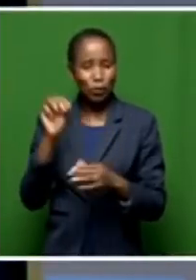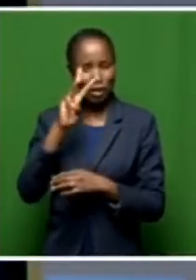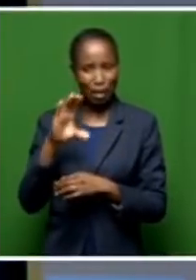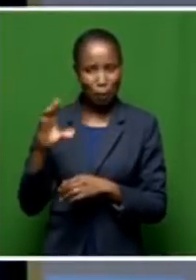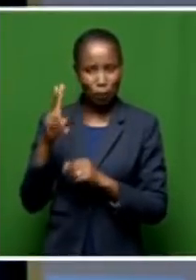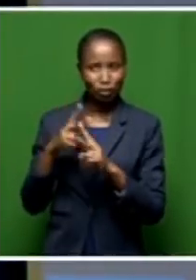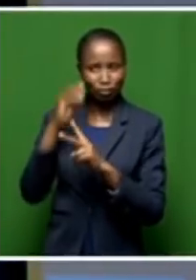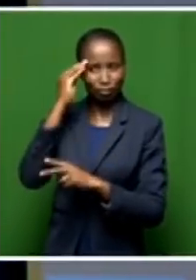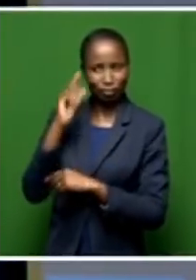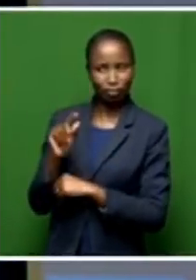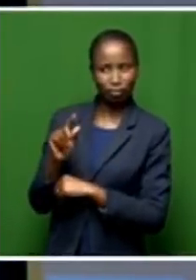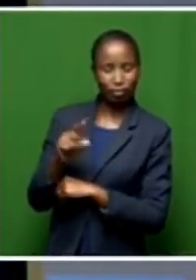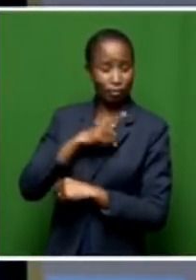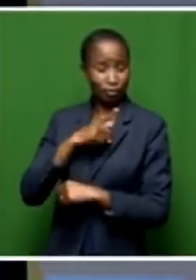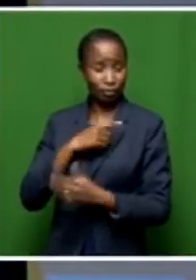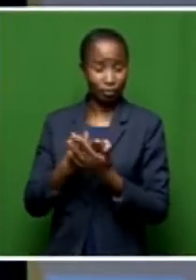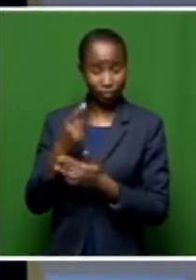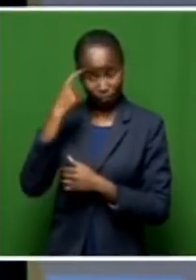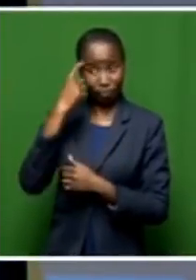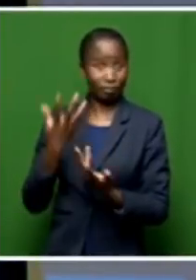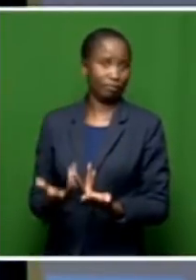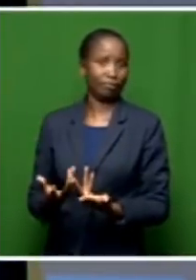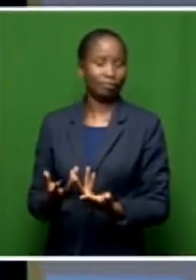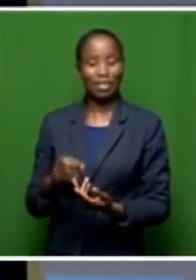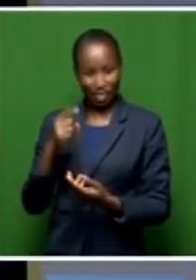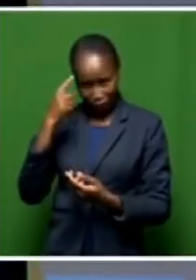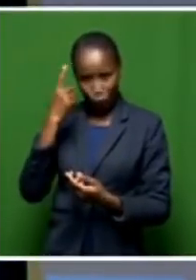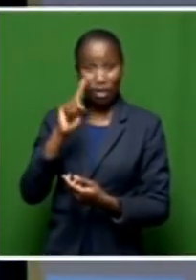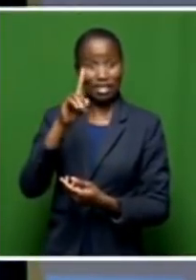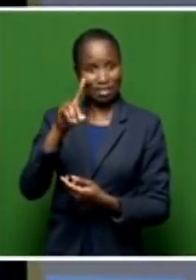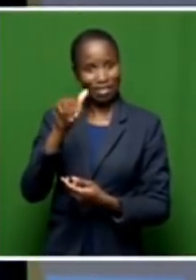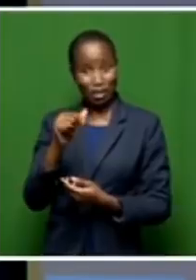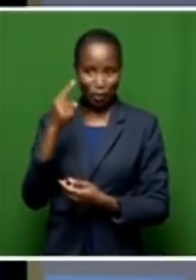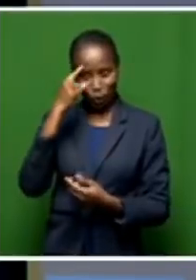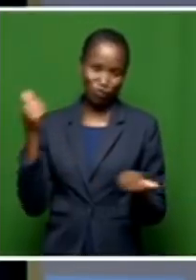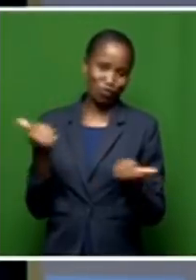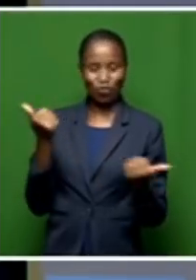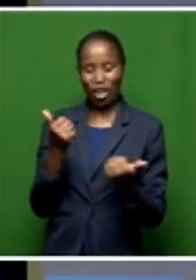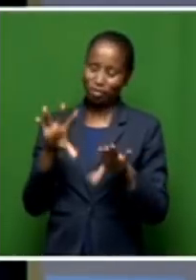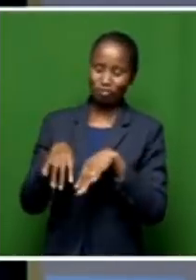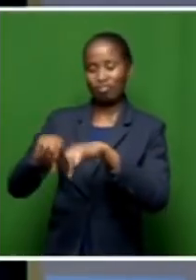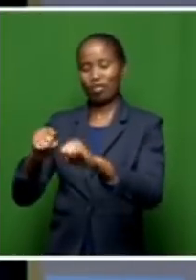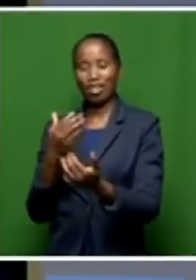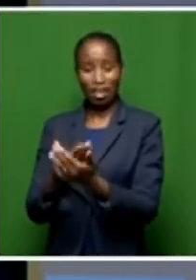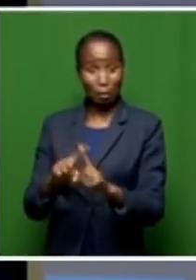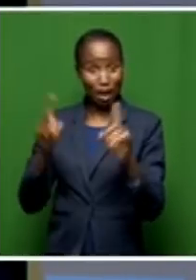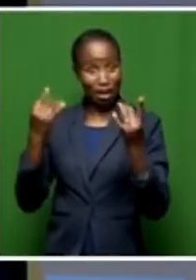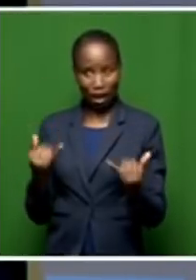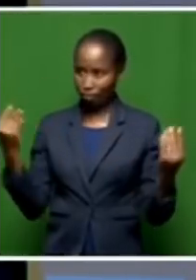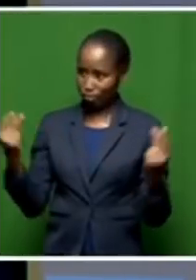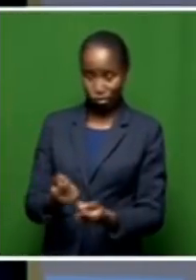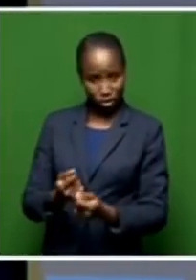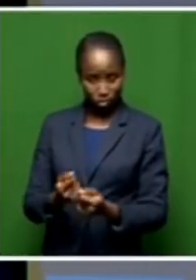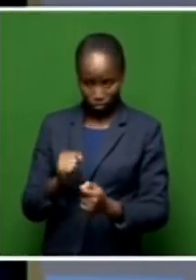I suppose the DA thought that, you know, they had this one sewn up. And now you see quite a significant drop for the